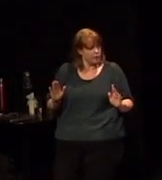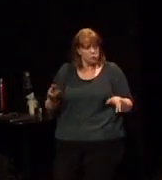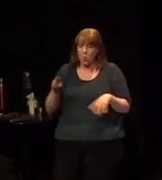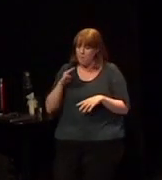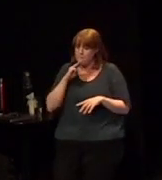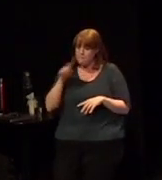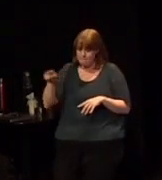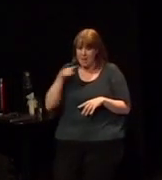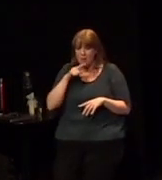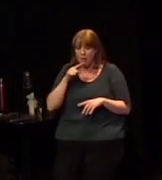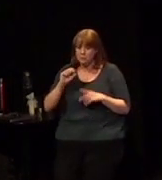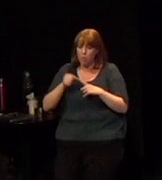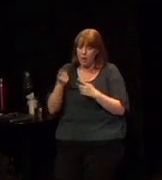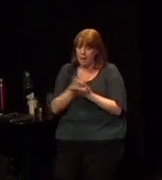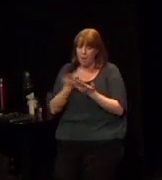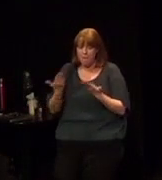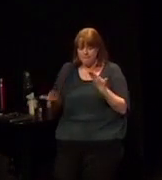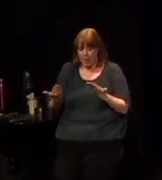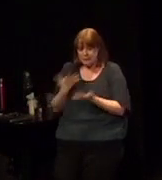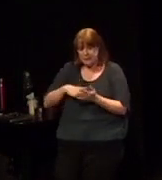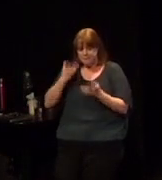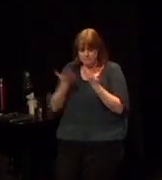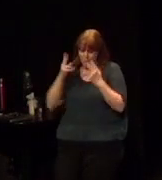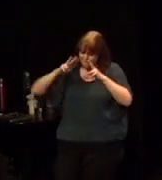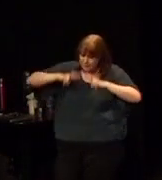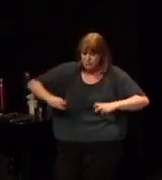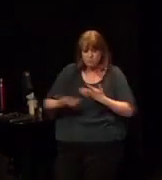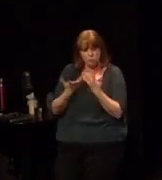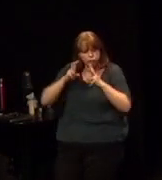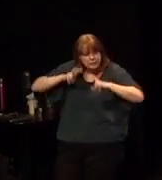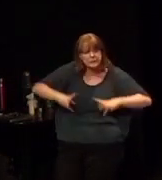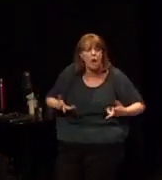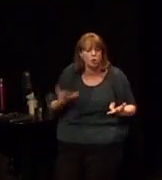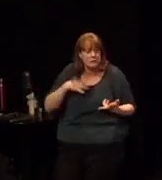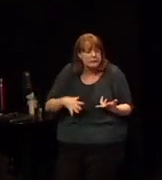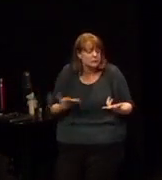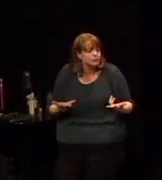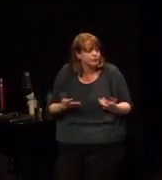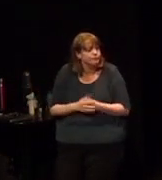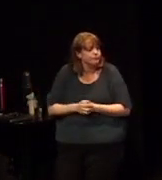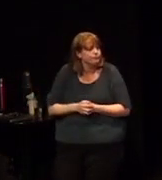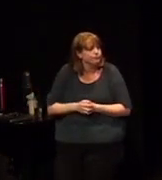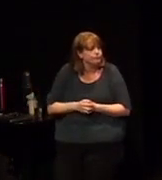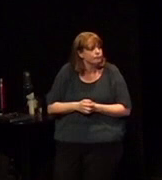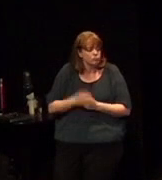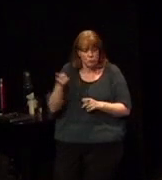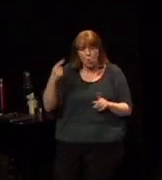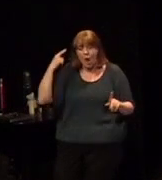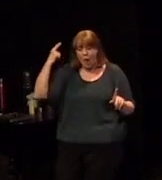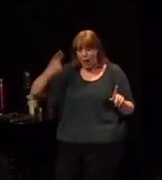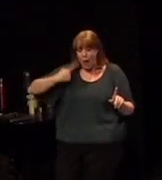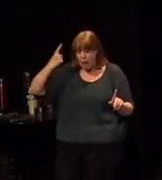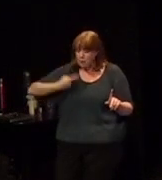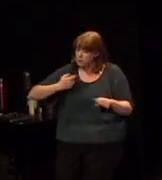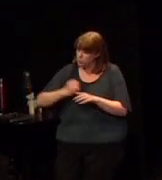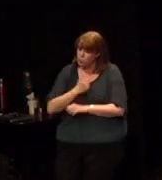calls the balance, and then more investigation, more either in that. So for London